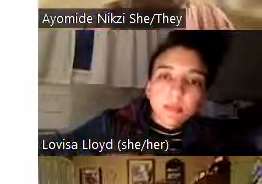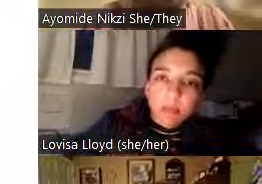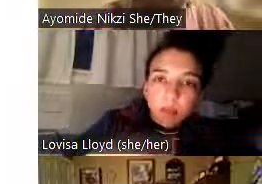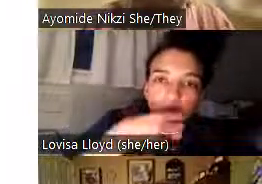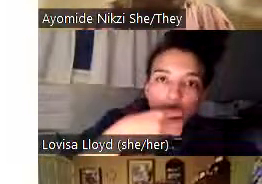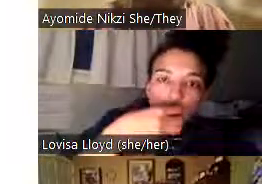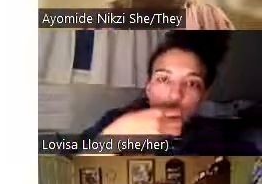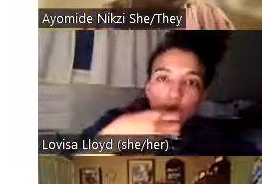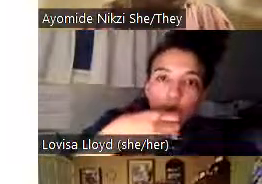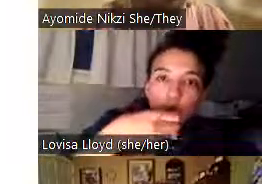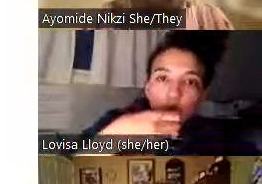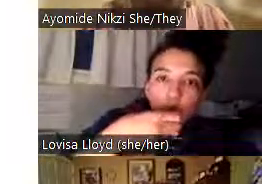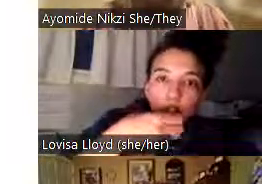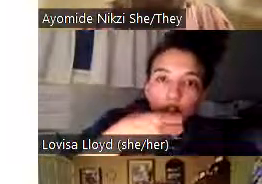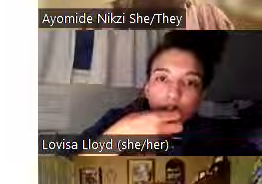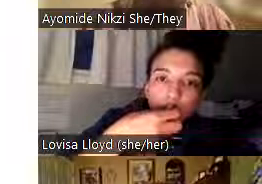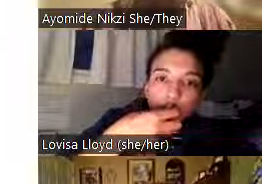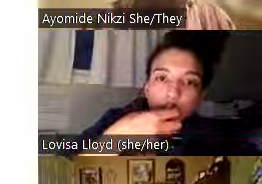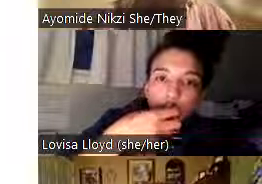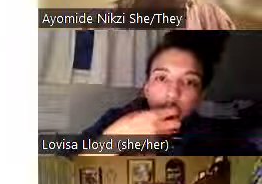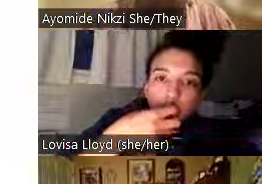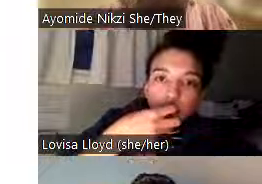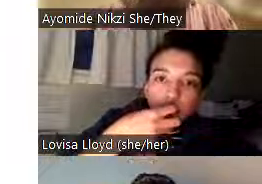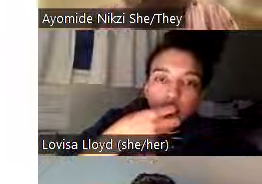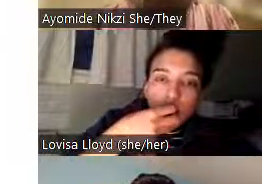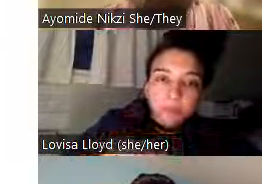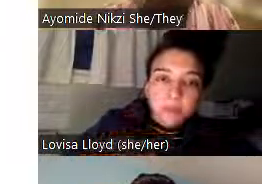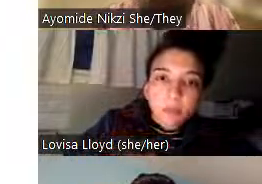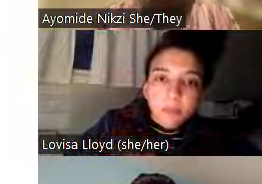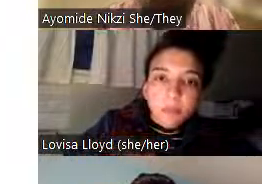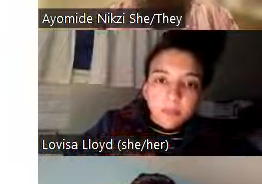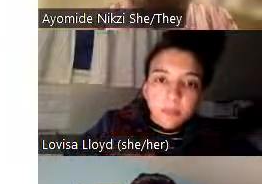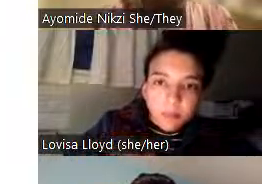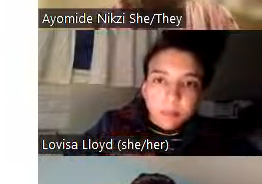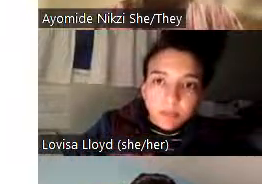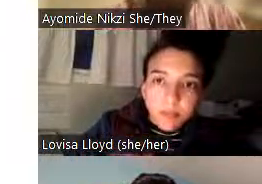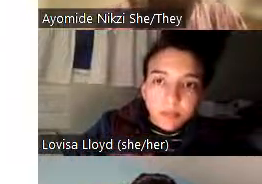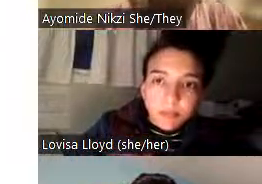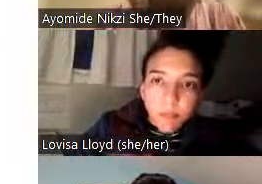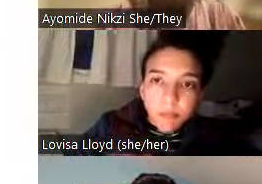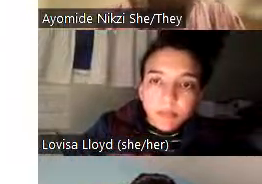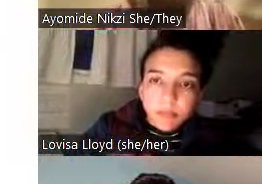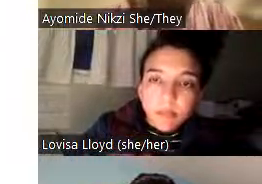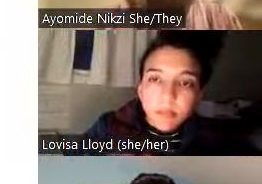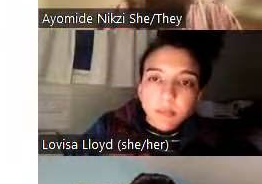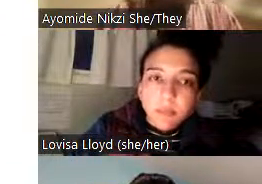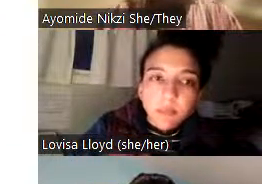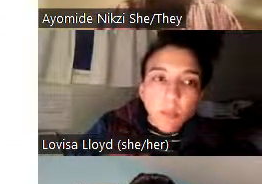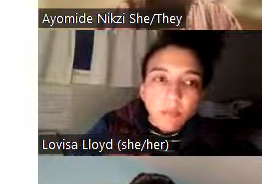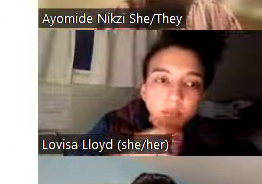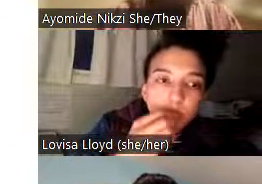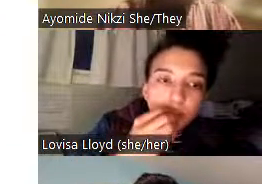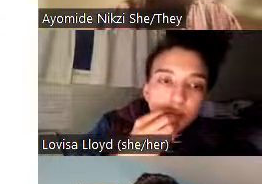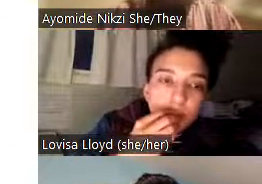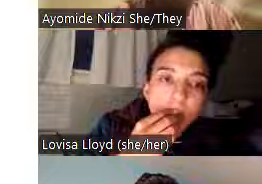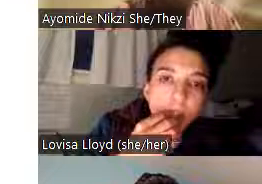yes, or is it a hand because you want to speak? I'd like to speak. Thank you. I don't know what an unfavorable